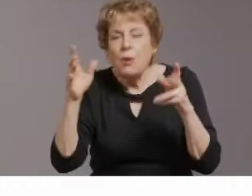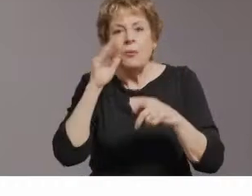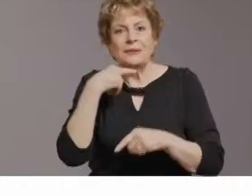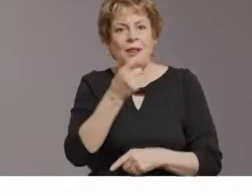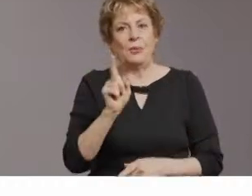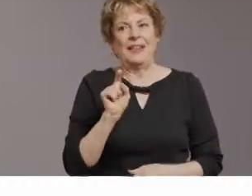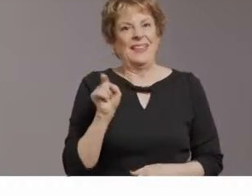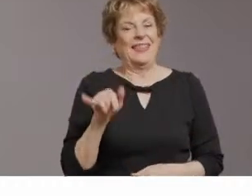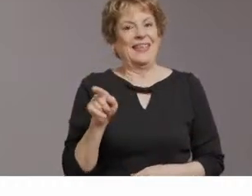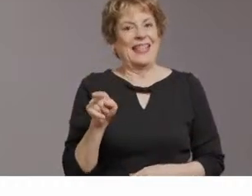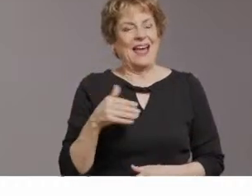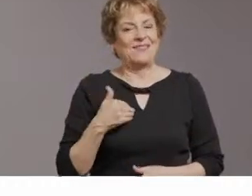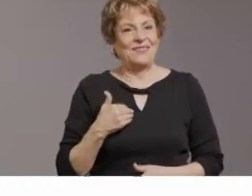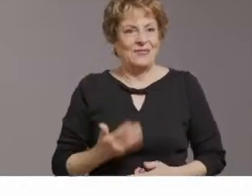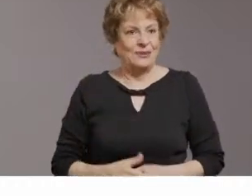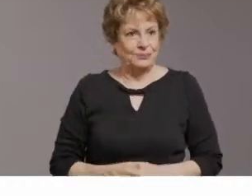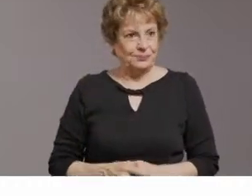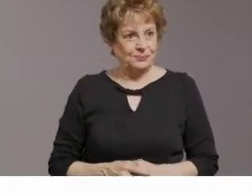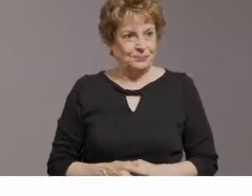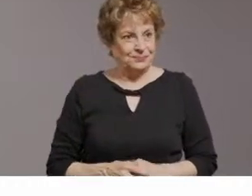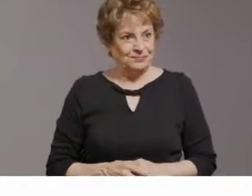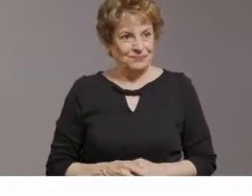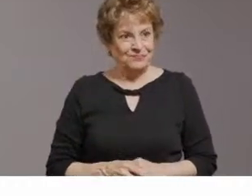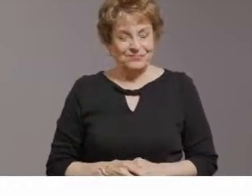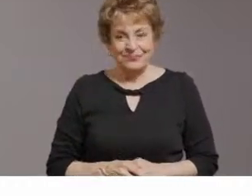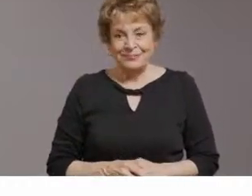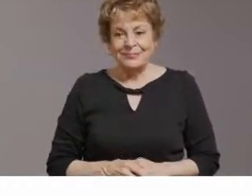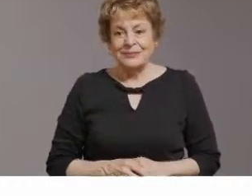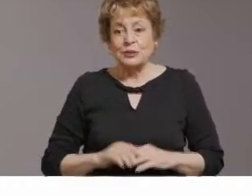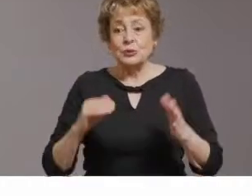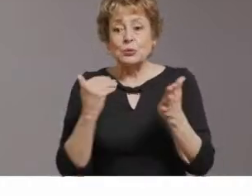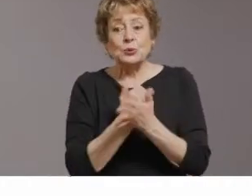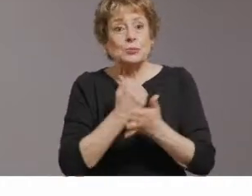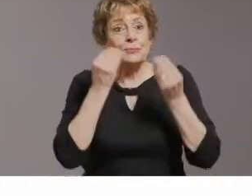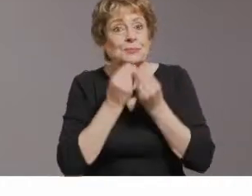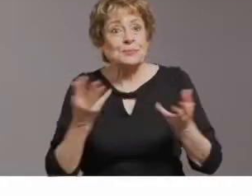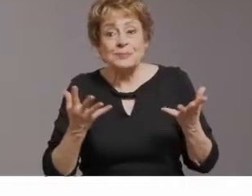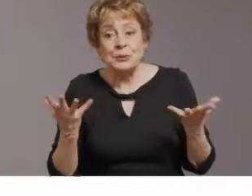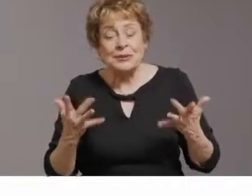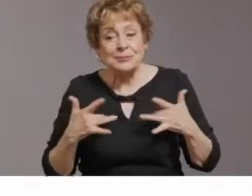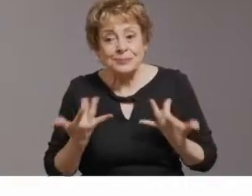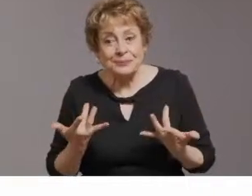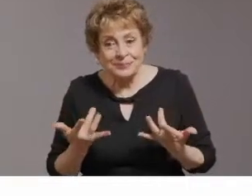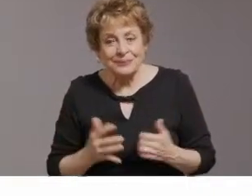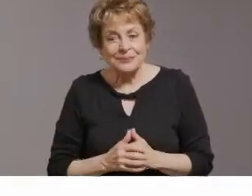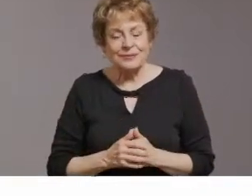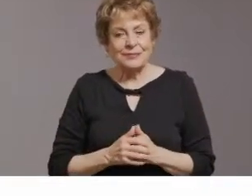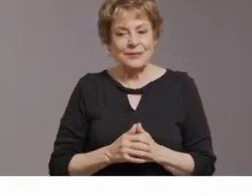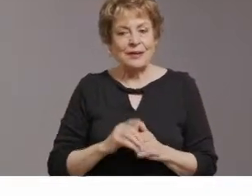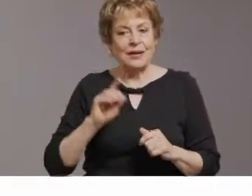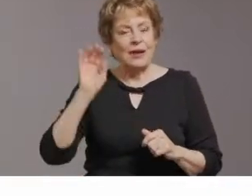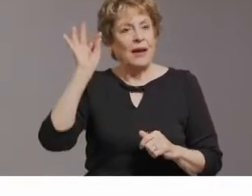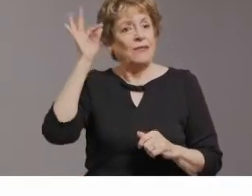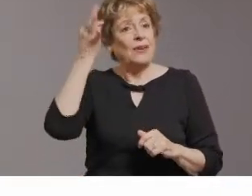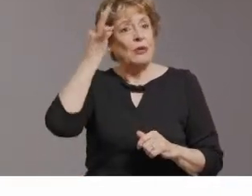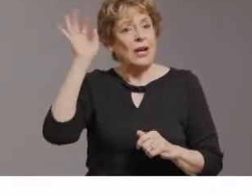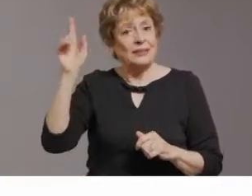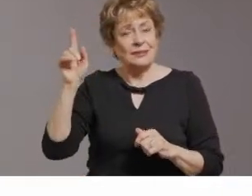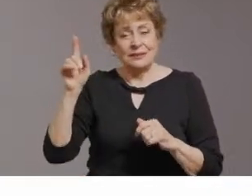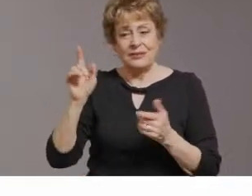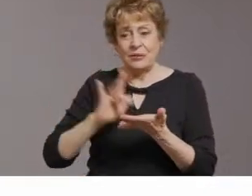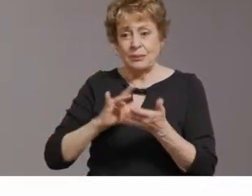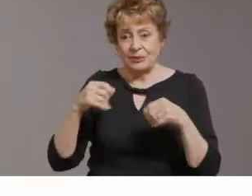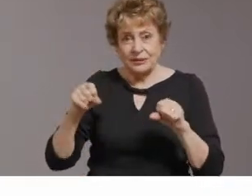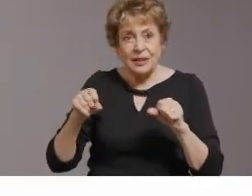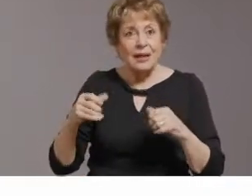In an exciting development, our federal retail pharmacies, community health centers, and dialysis clinics have expanded